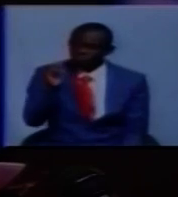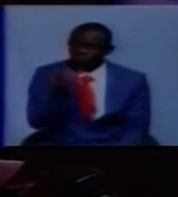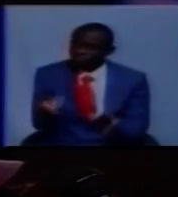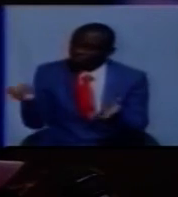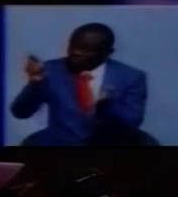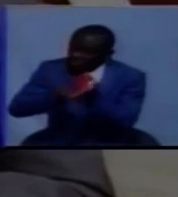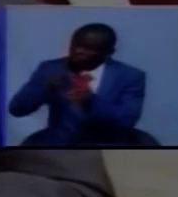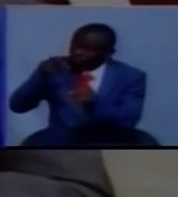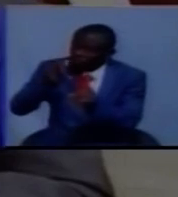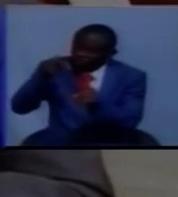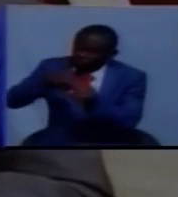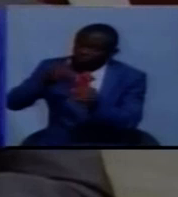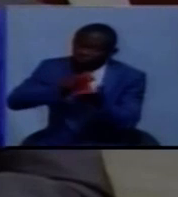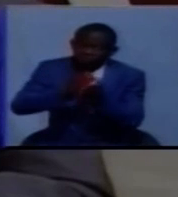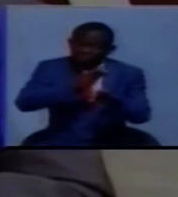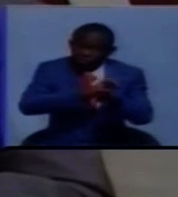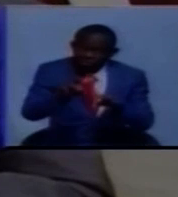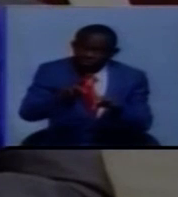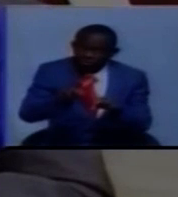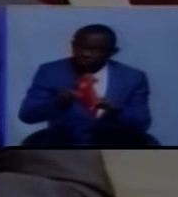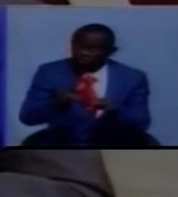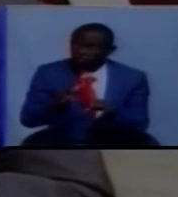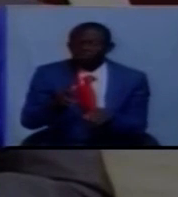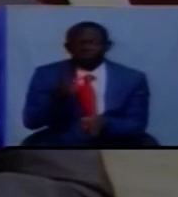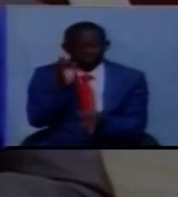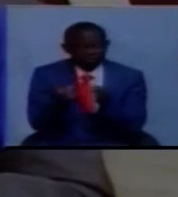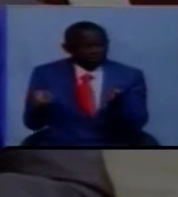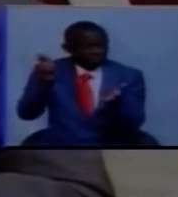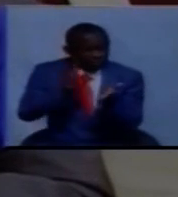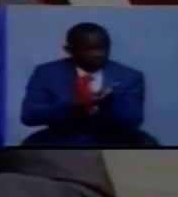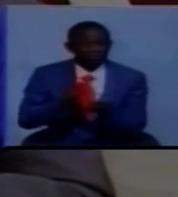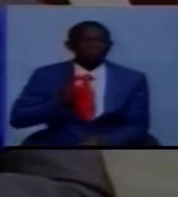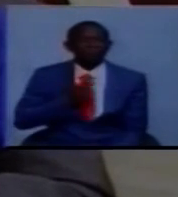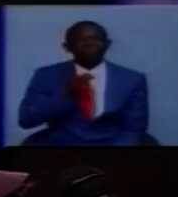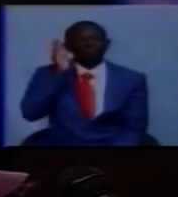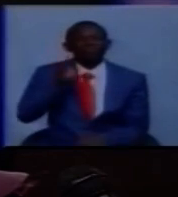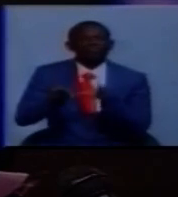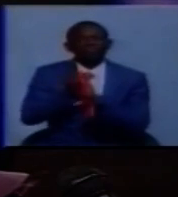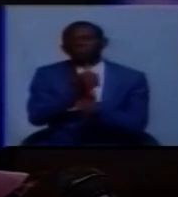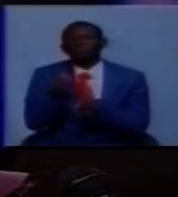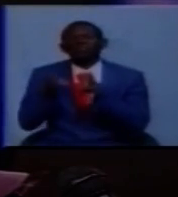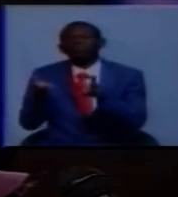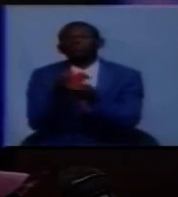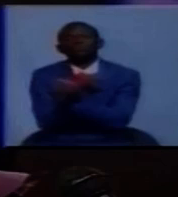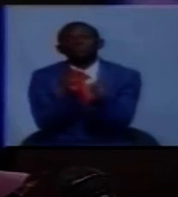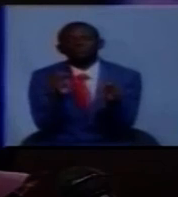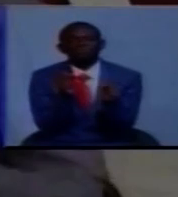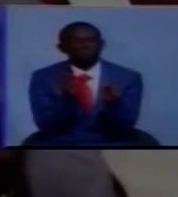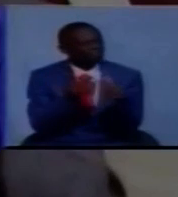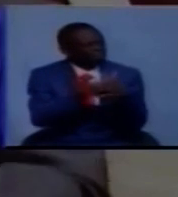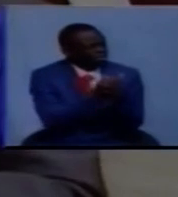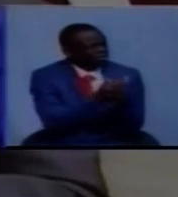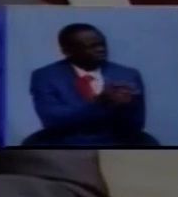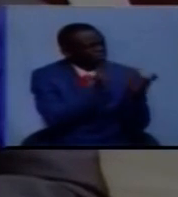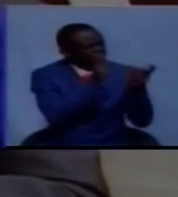again, then we shall have to look for other measures on how to deal with it. Deal with the union, deal with the transporters? It's the